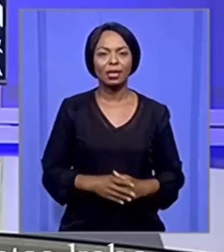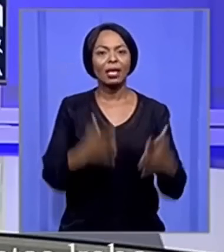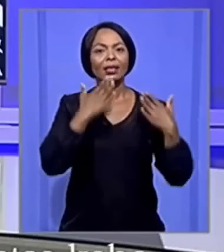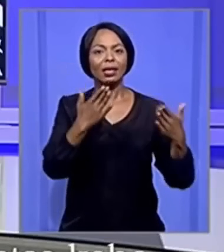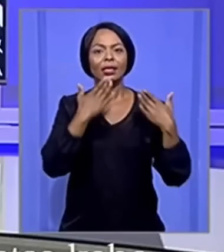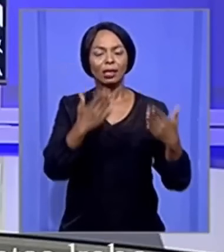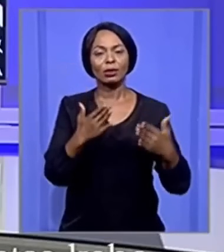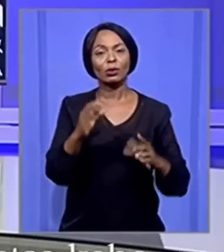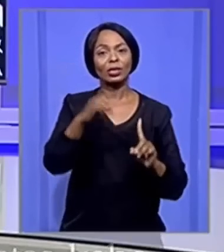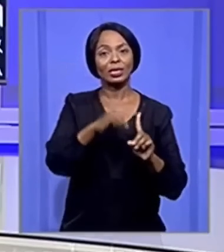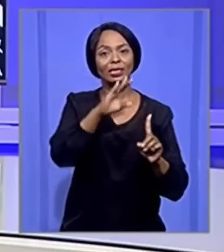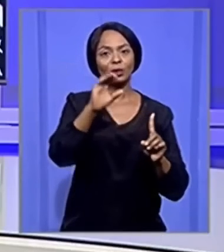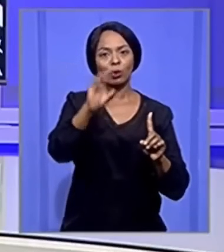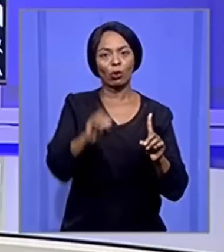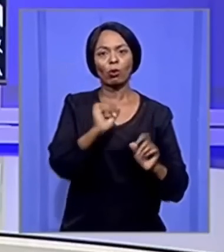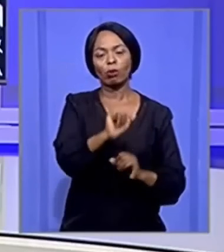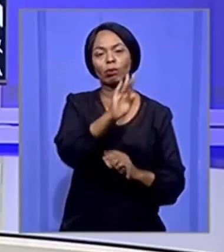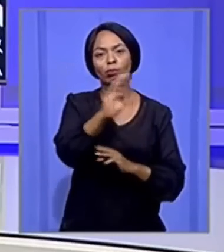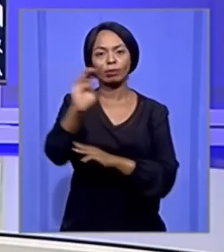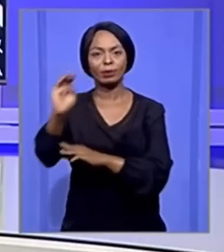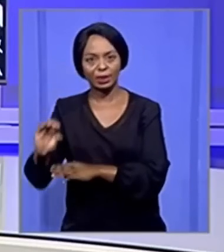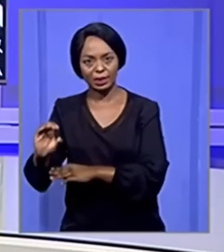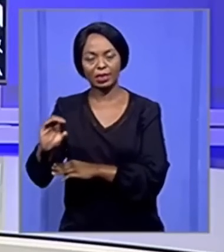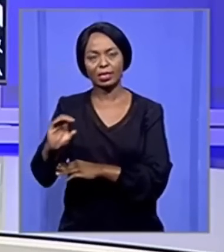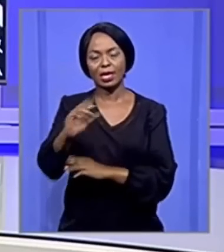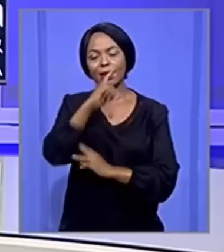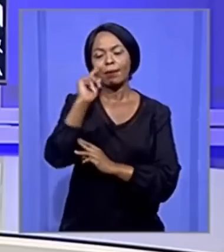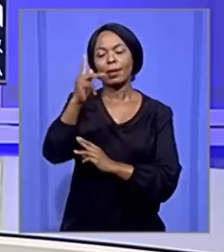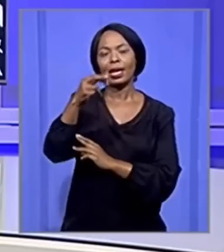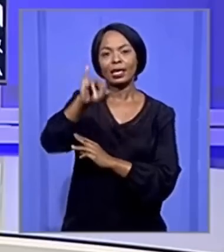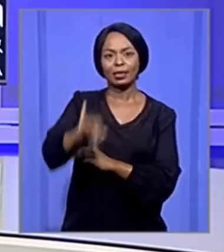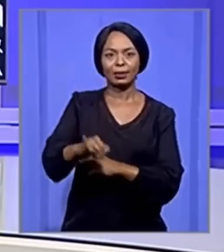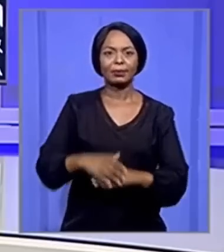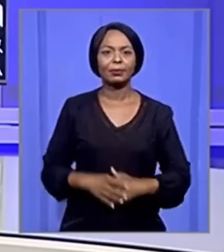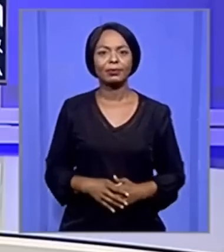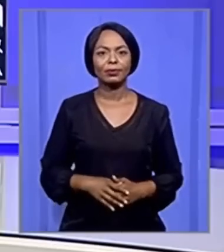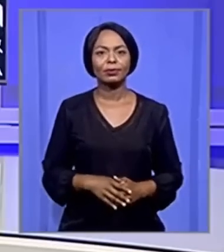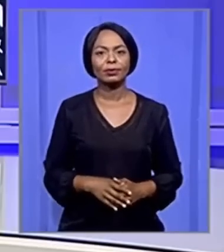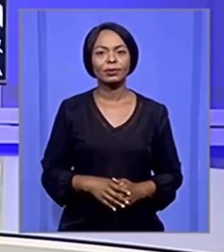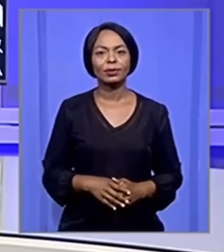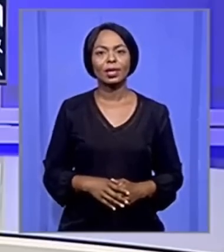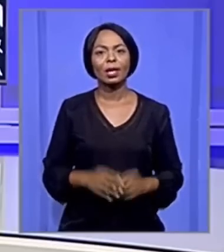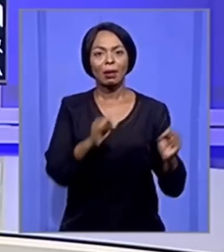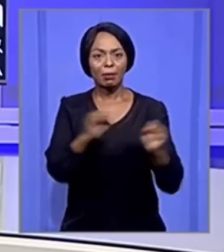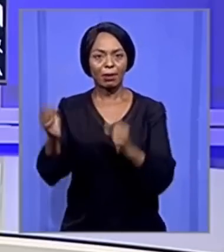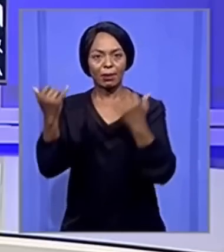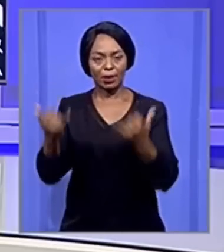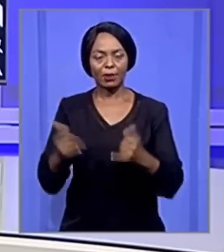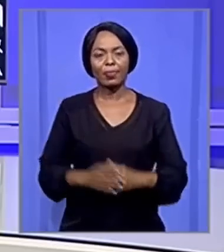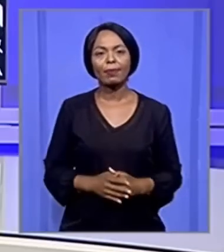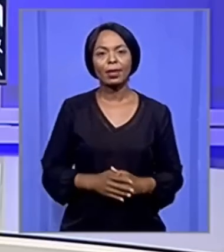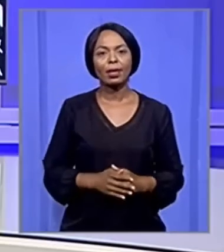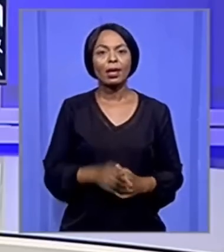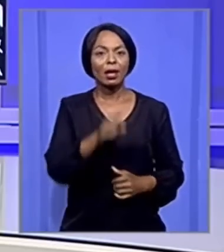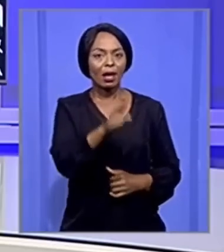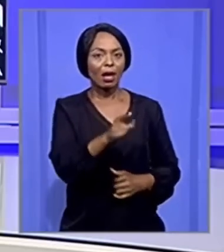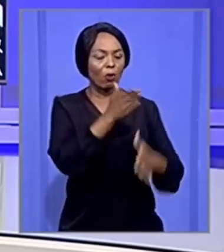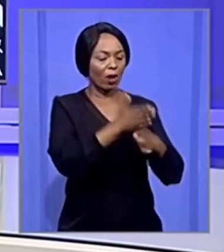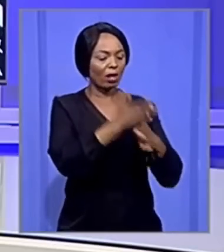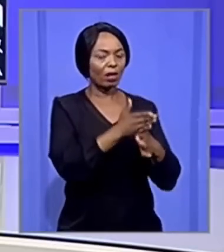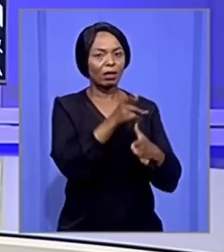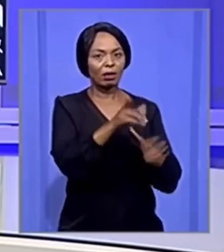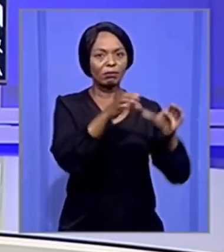ke mokhuduthamagamogolo wa BBC Kganki Matabane re sa lefa motho mekgatlo ya badire le makoko